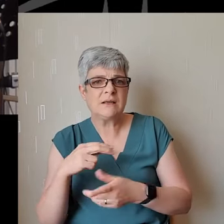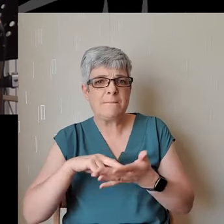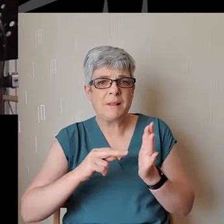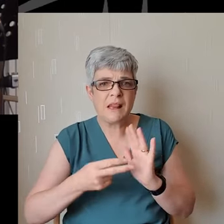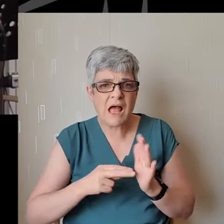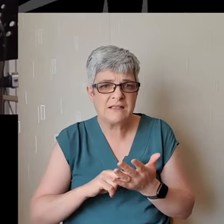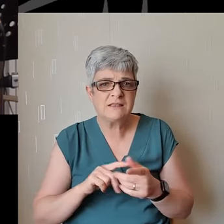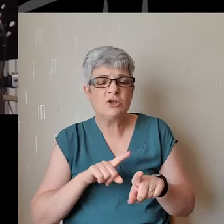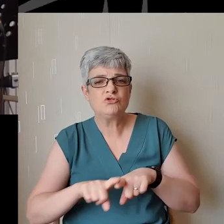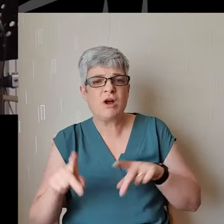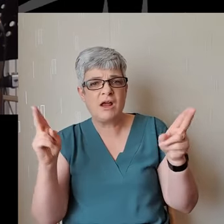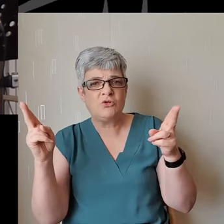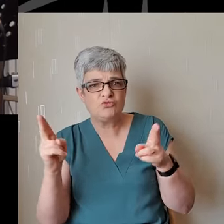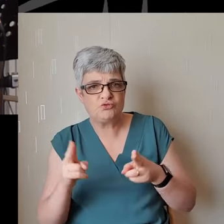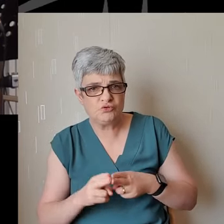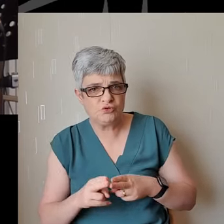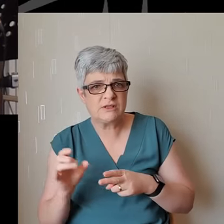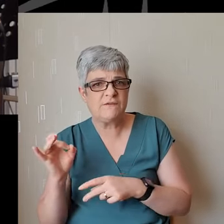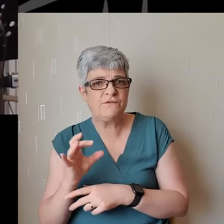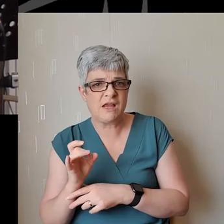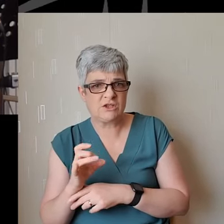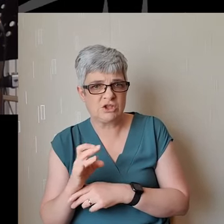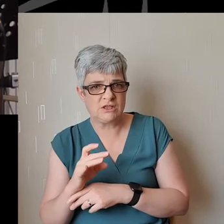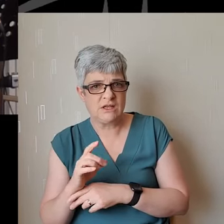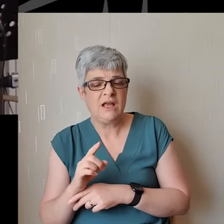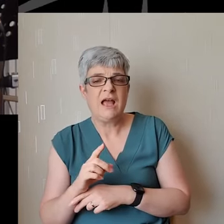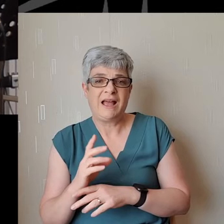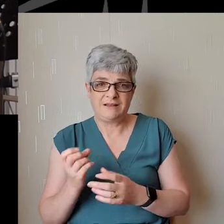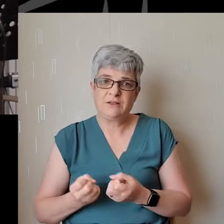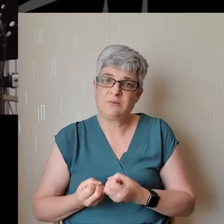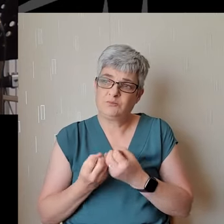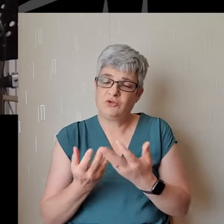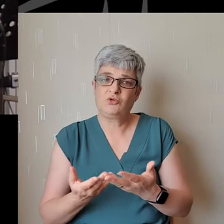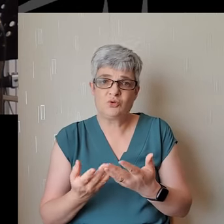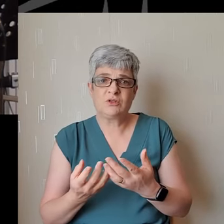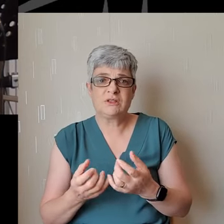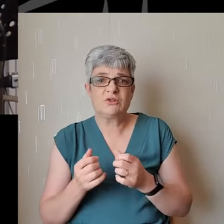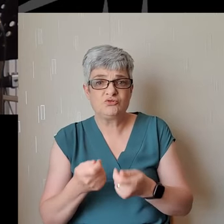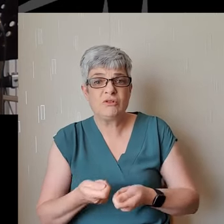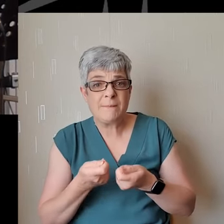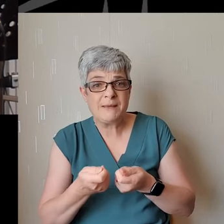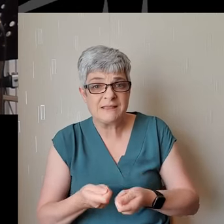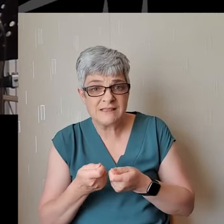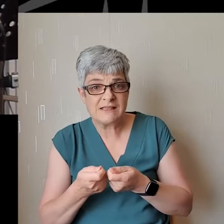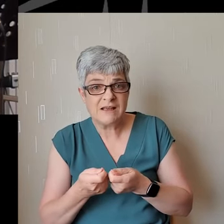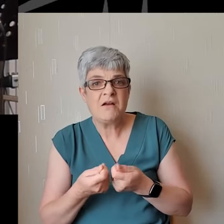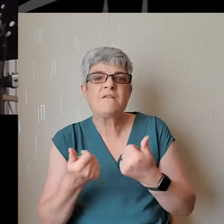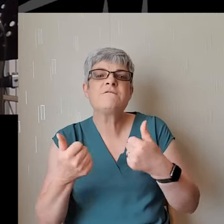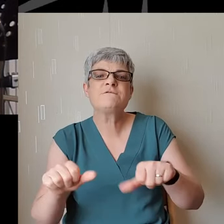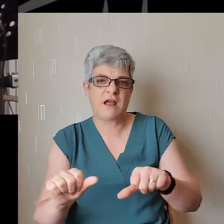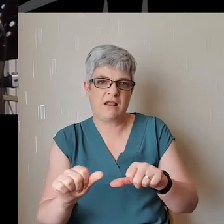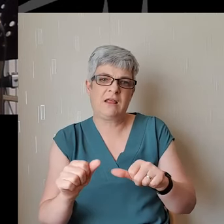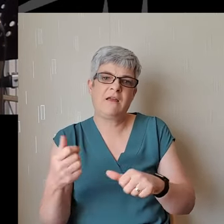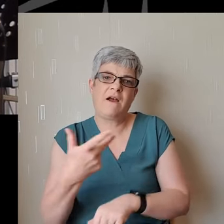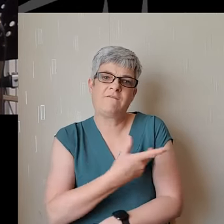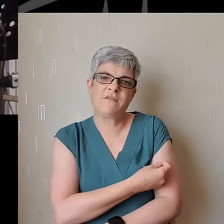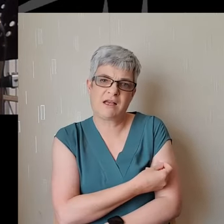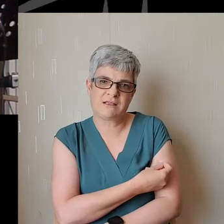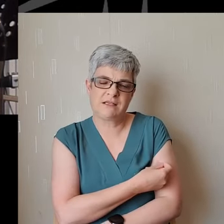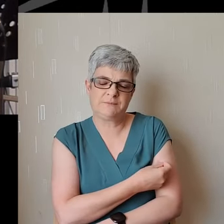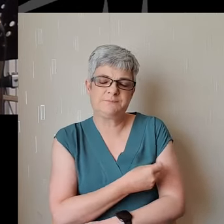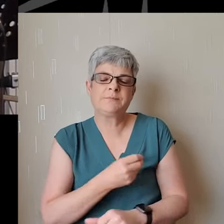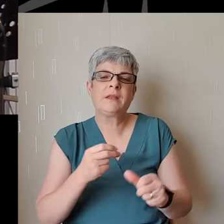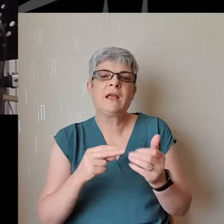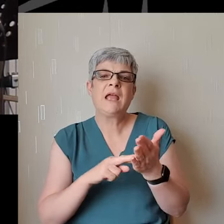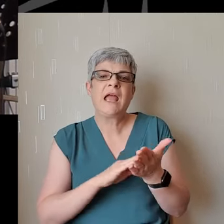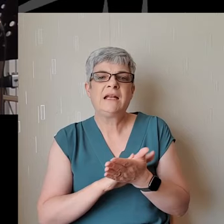infection rates and to produce treatments and ultimately a vaccine. As NHS